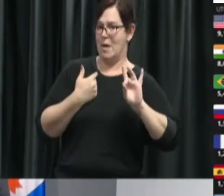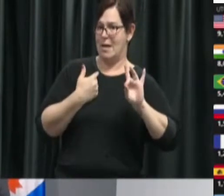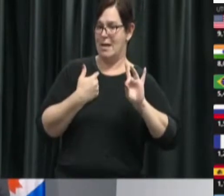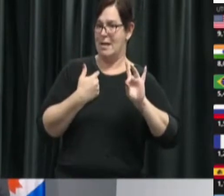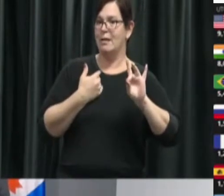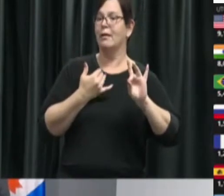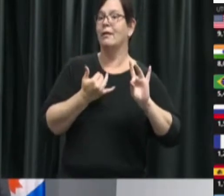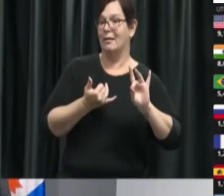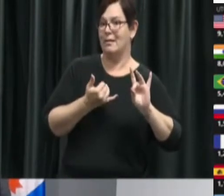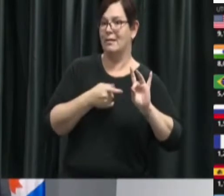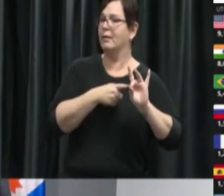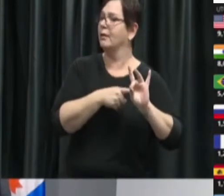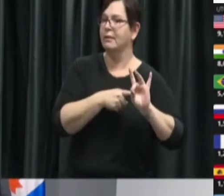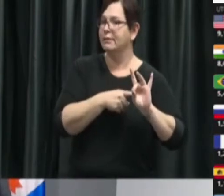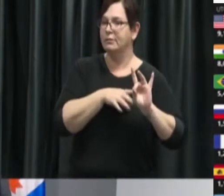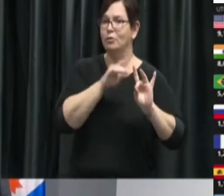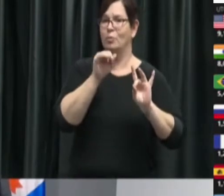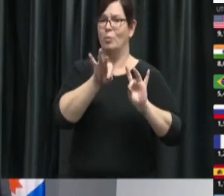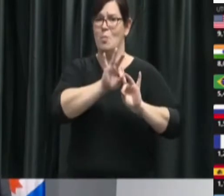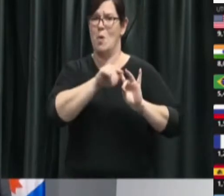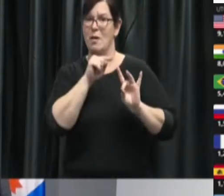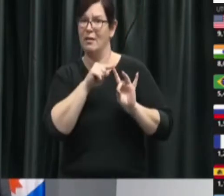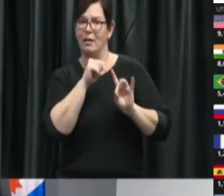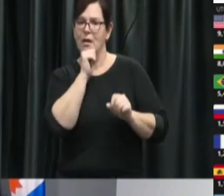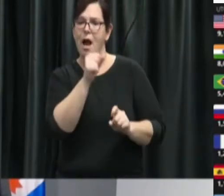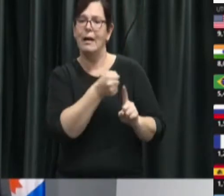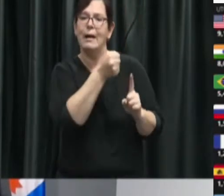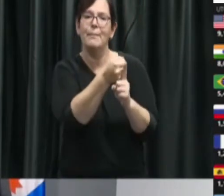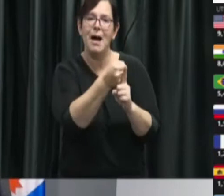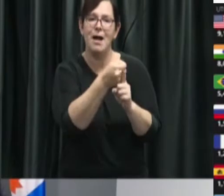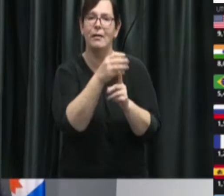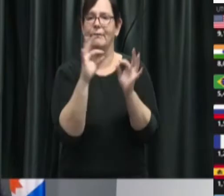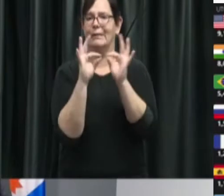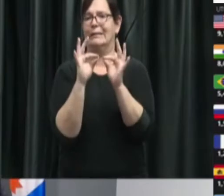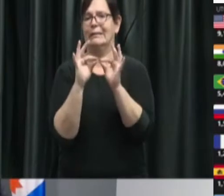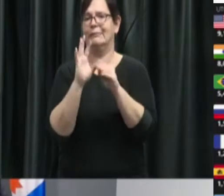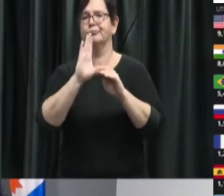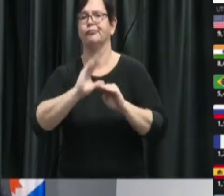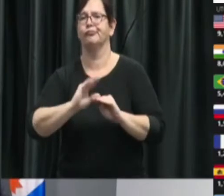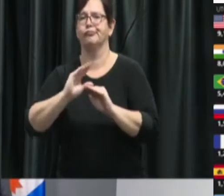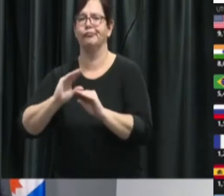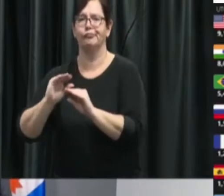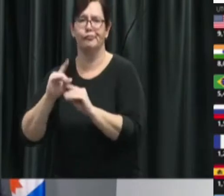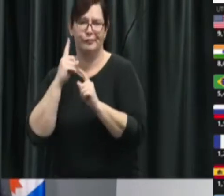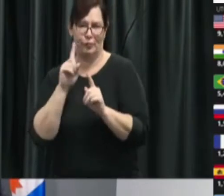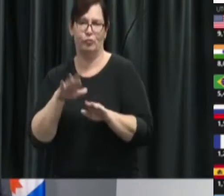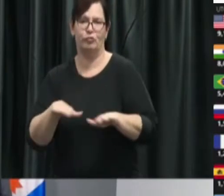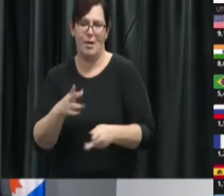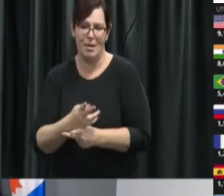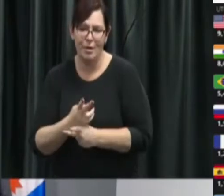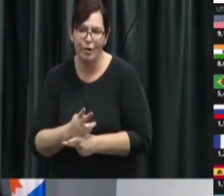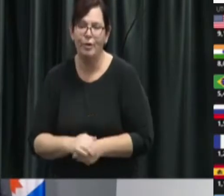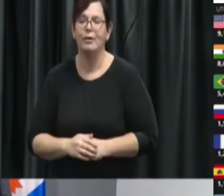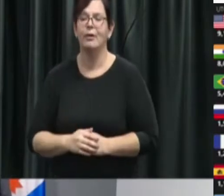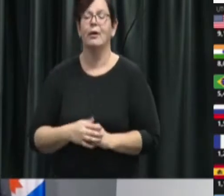impact families' entitlement to a fee subsidy. Toronto Community Housing, the Seniors Housing Unit, is responsible for